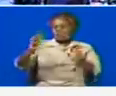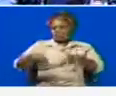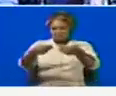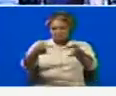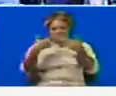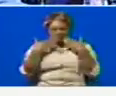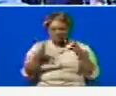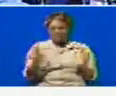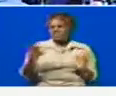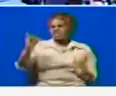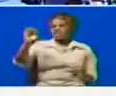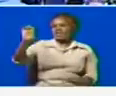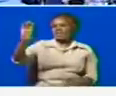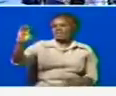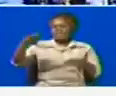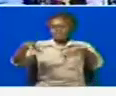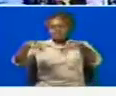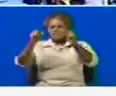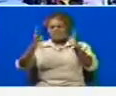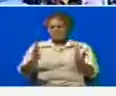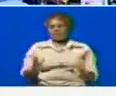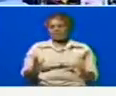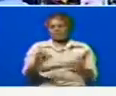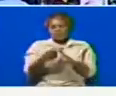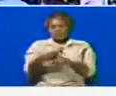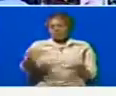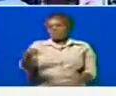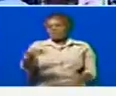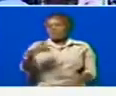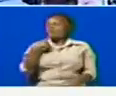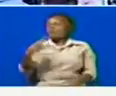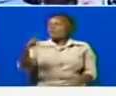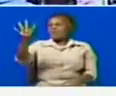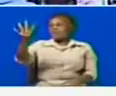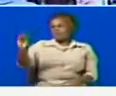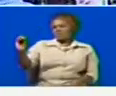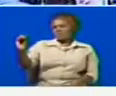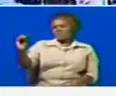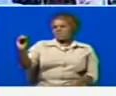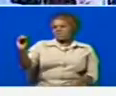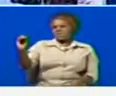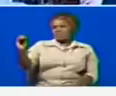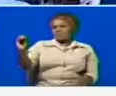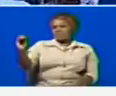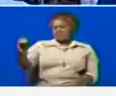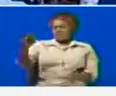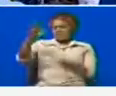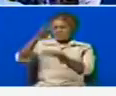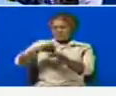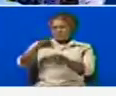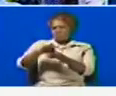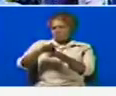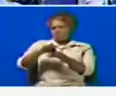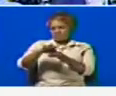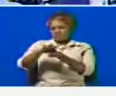those results over to the IEBC chairman. And from those 140 constituencies, the voter